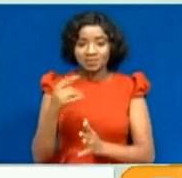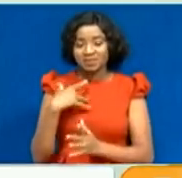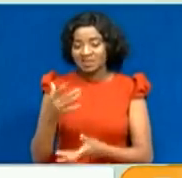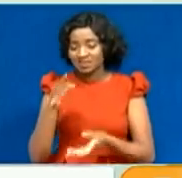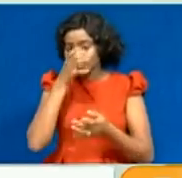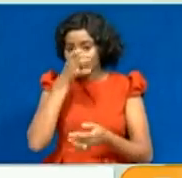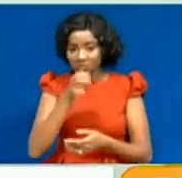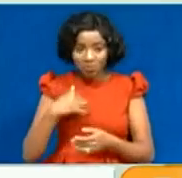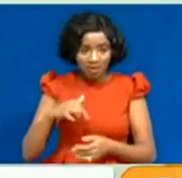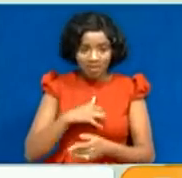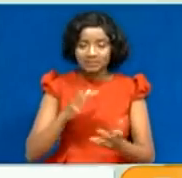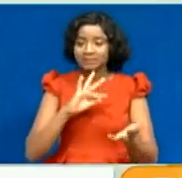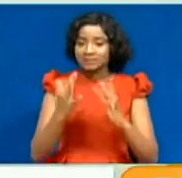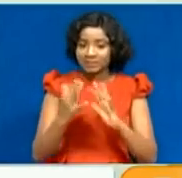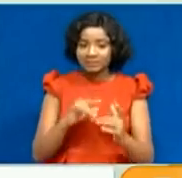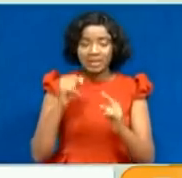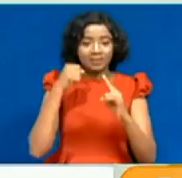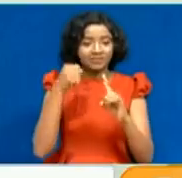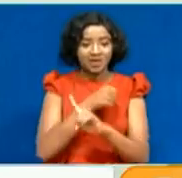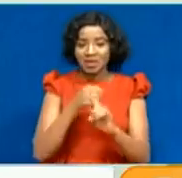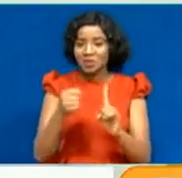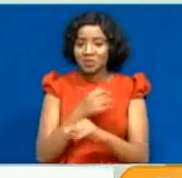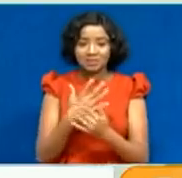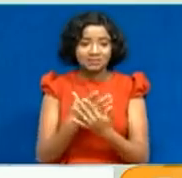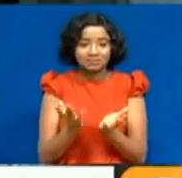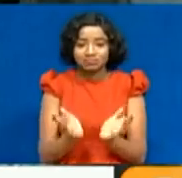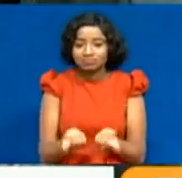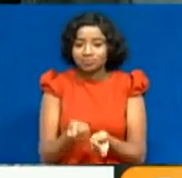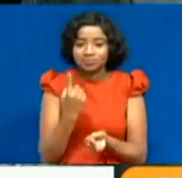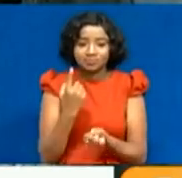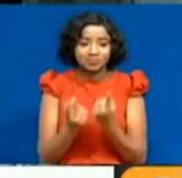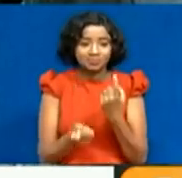mercy. They are there. We meet them. They can do anything to us.